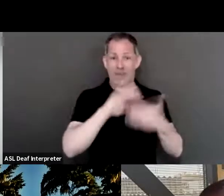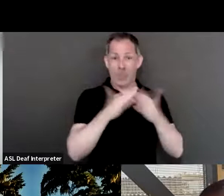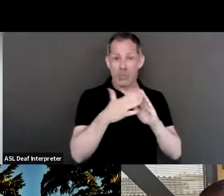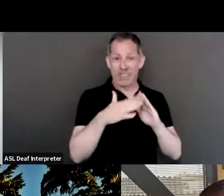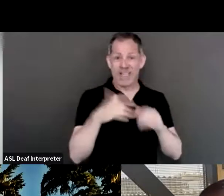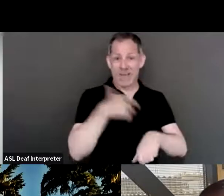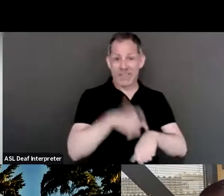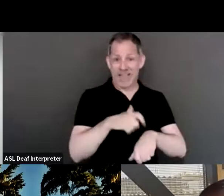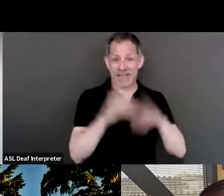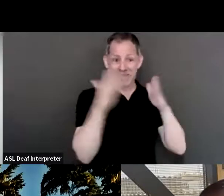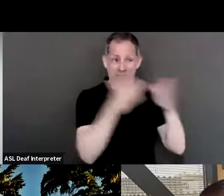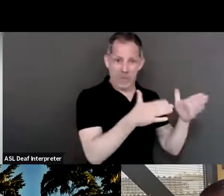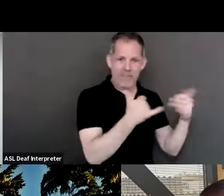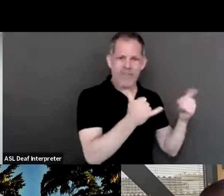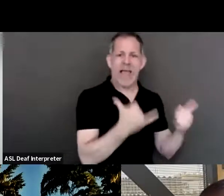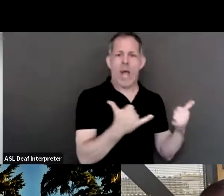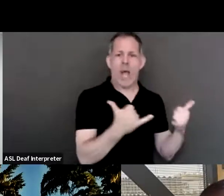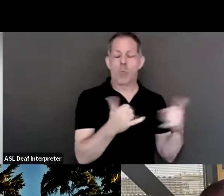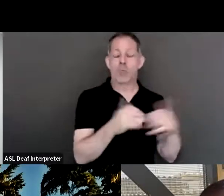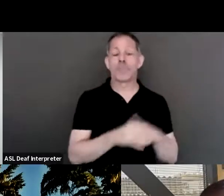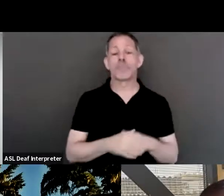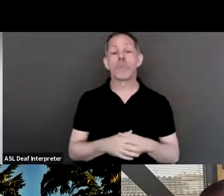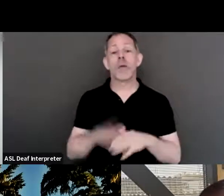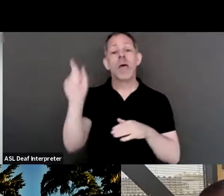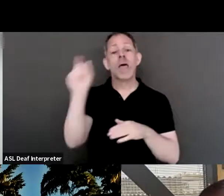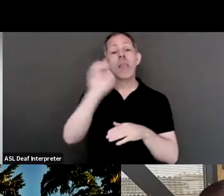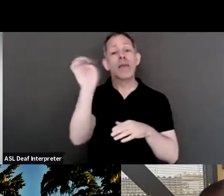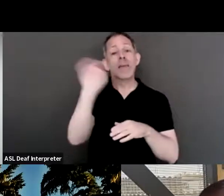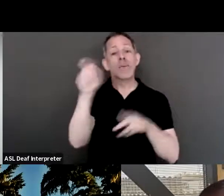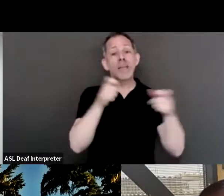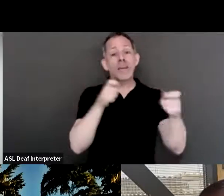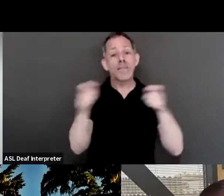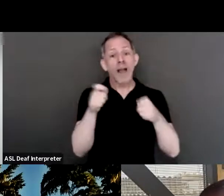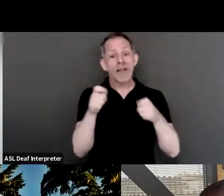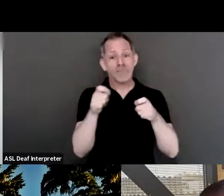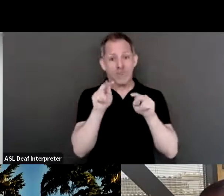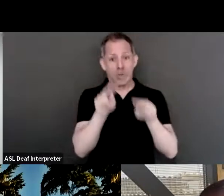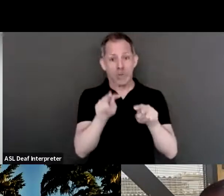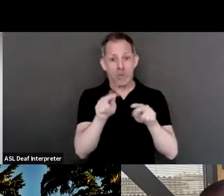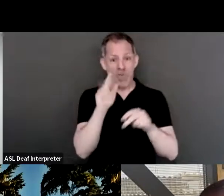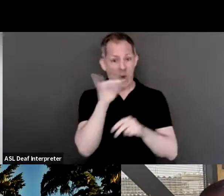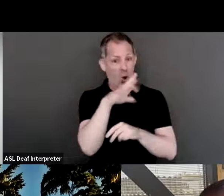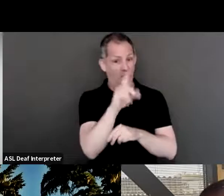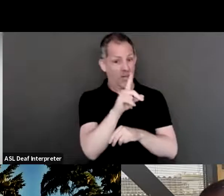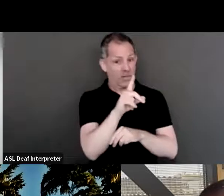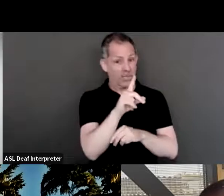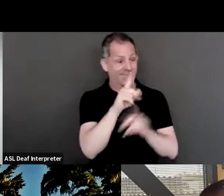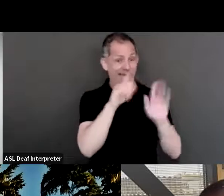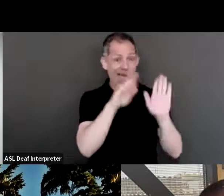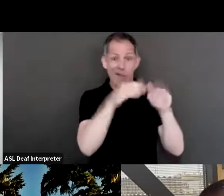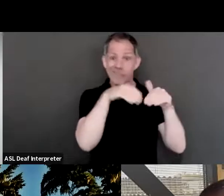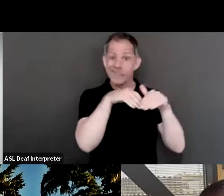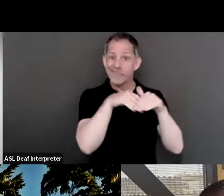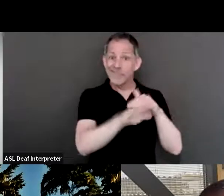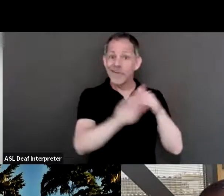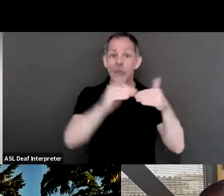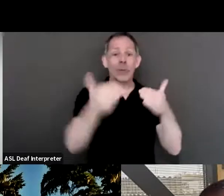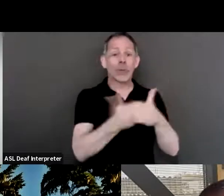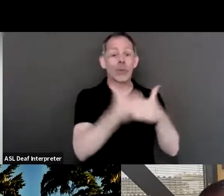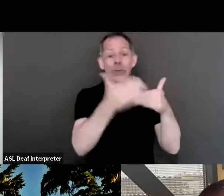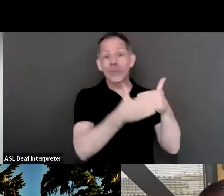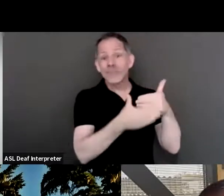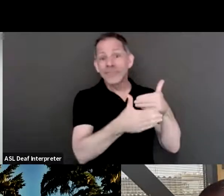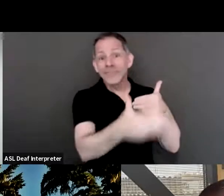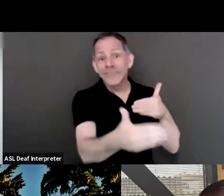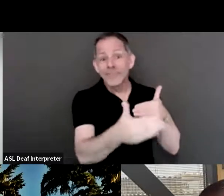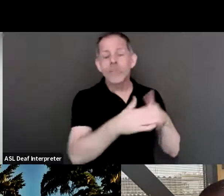as we go forward with COVID and it sort of enters another phase with, as Executive Summers and Dr. Spitters said, the case counts